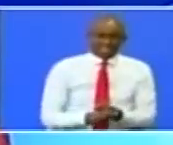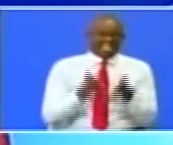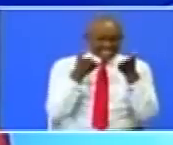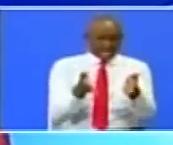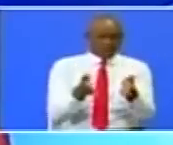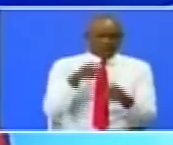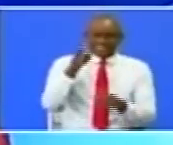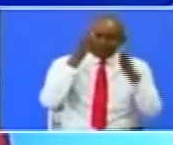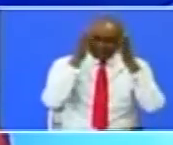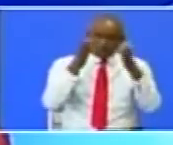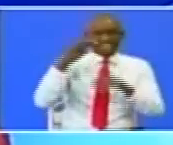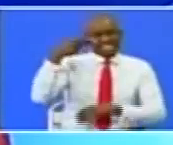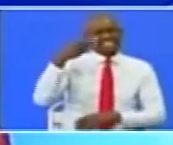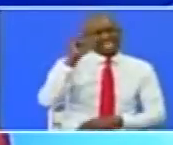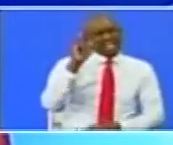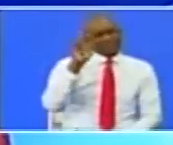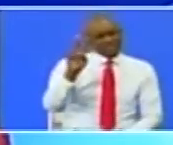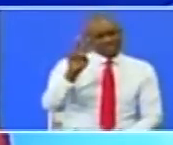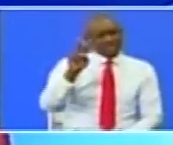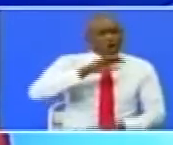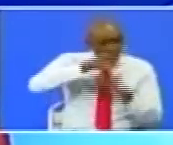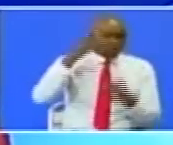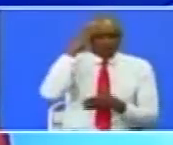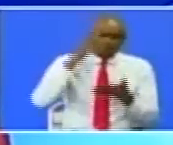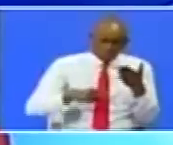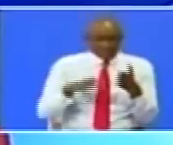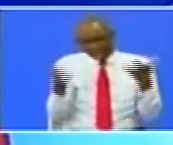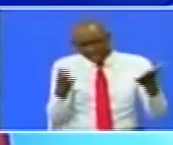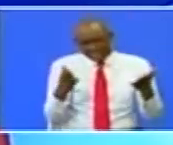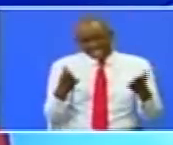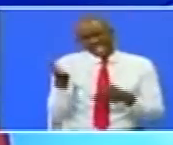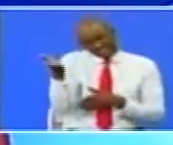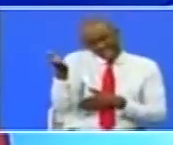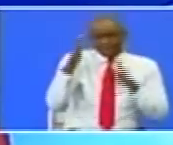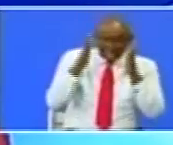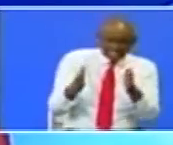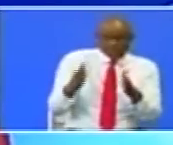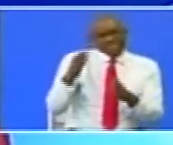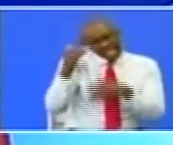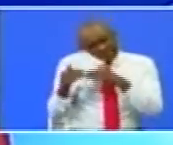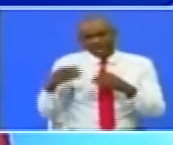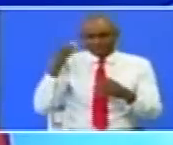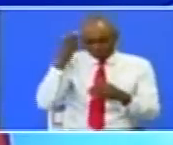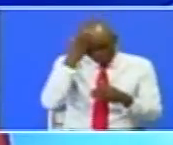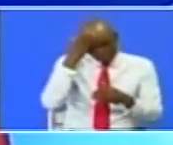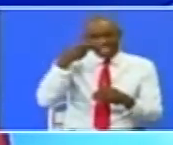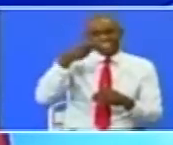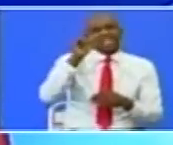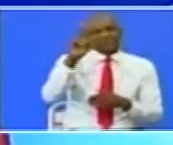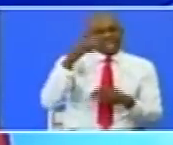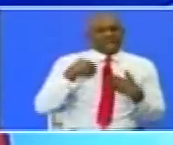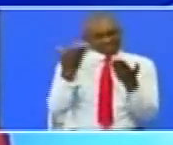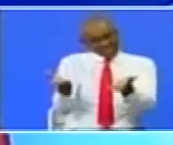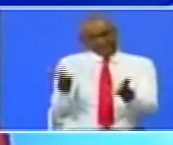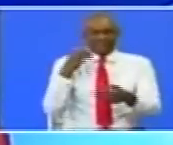Let's focus on HIV and AIDS. And we all know someone who has been infected or affected by HIV and AIDS, and that is